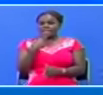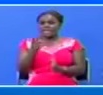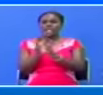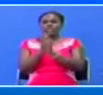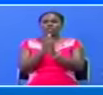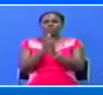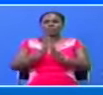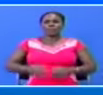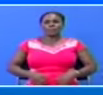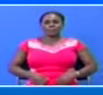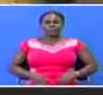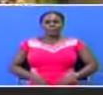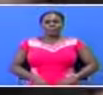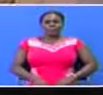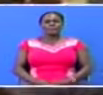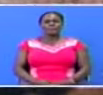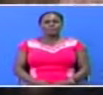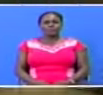Watch.